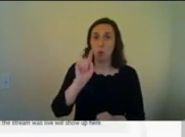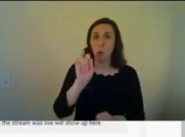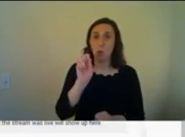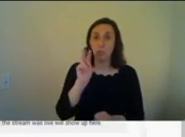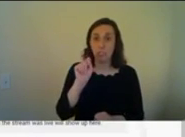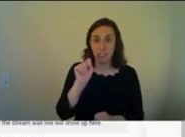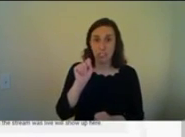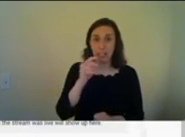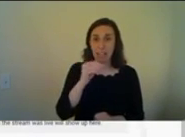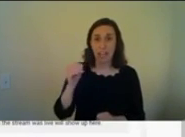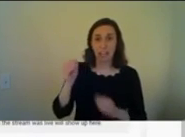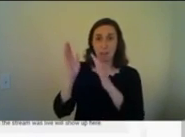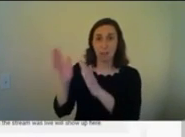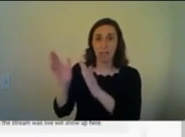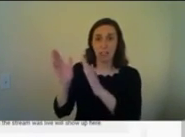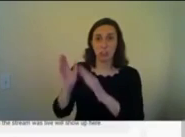and a remainder.